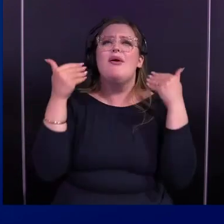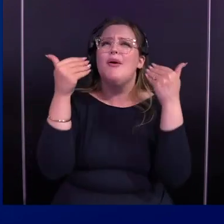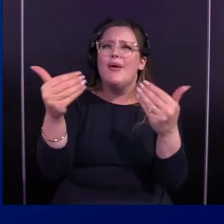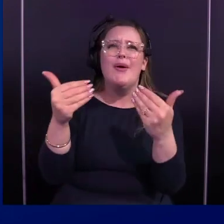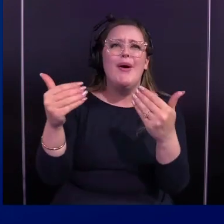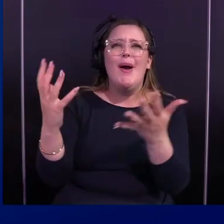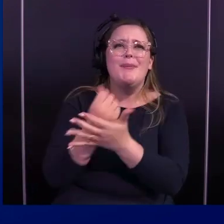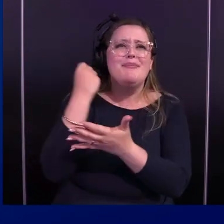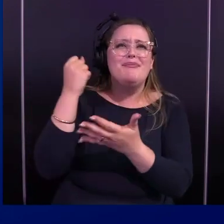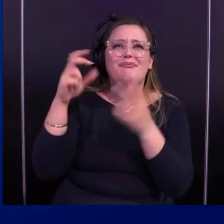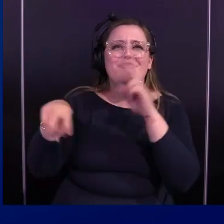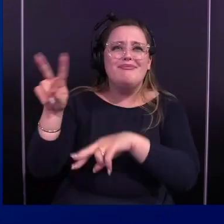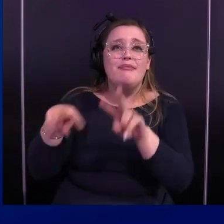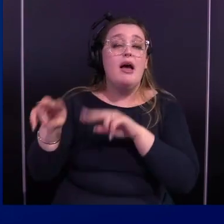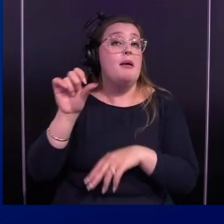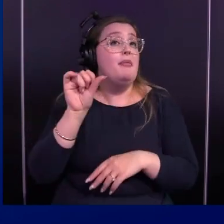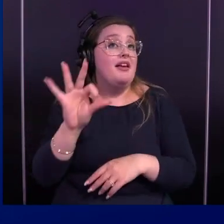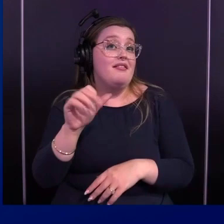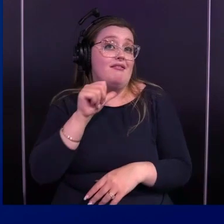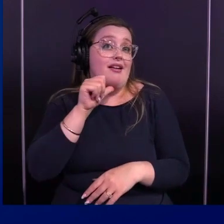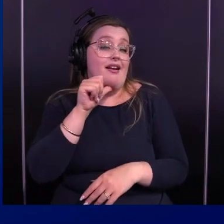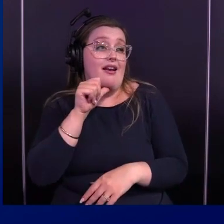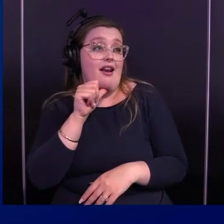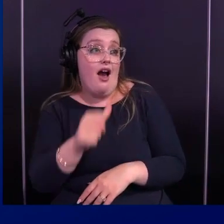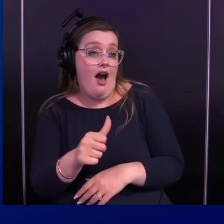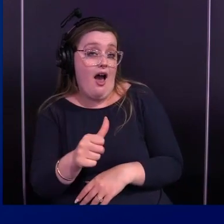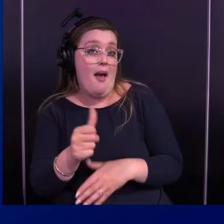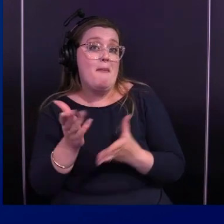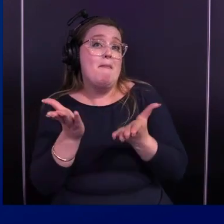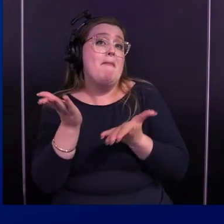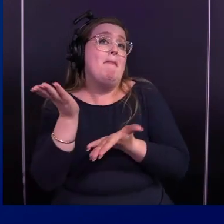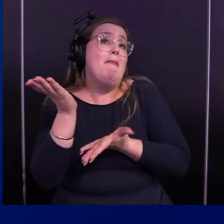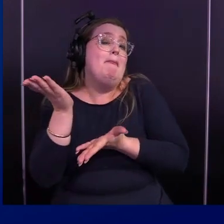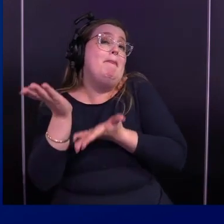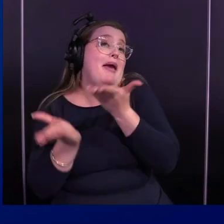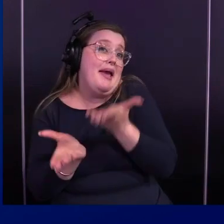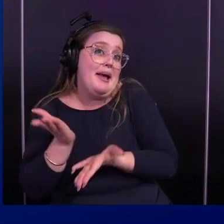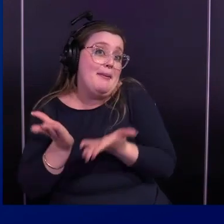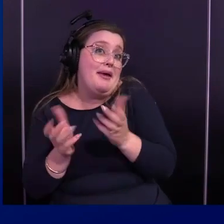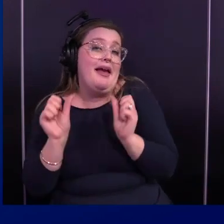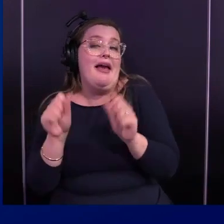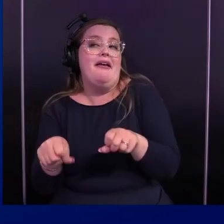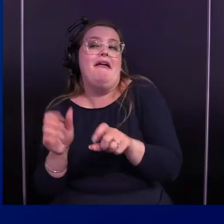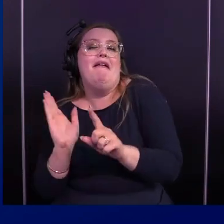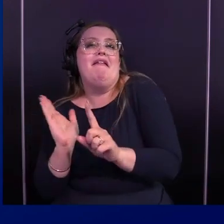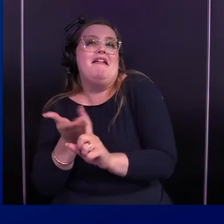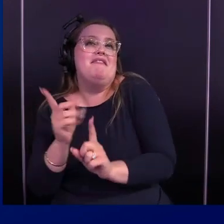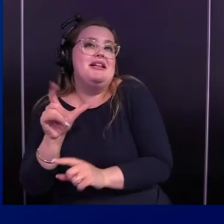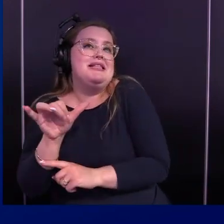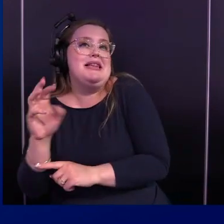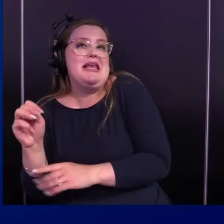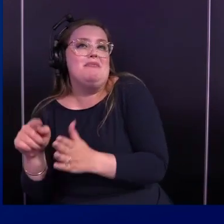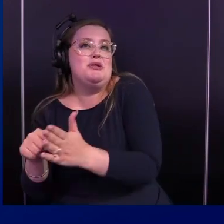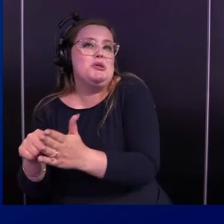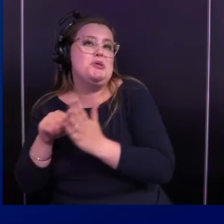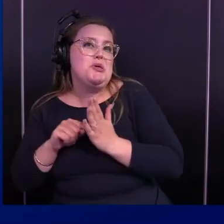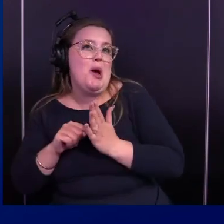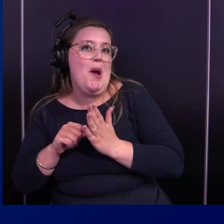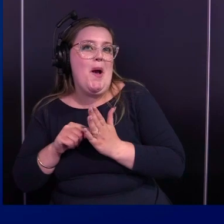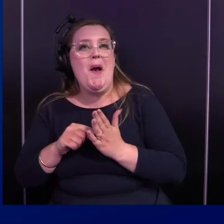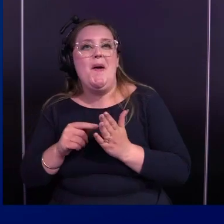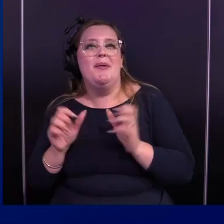But if you're not, maybe, just maybe, I'll be able to convince Liam to show us that easy button and do a deeper dive on